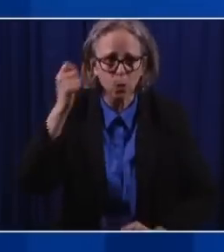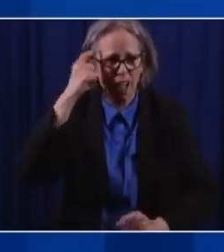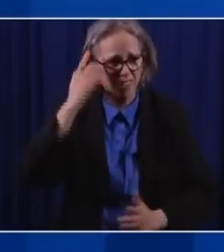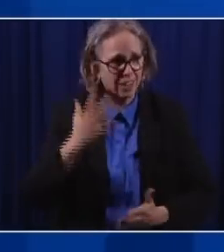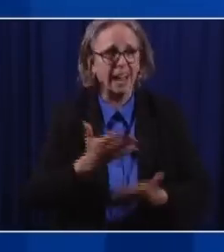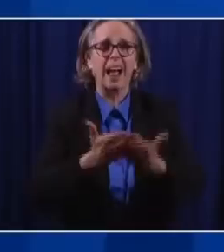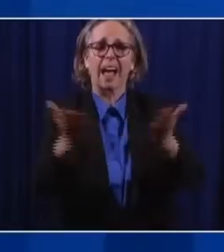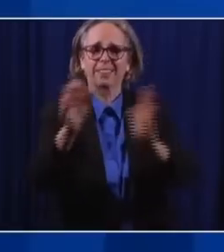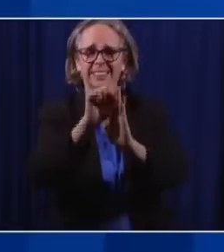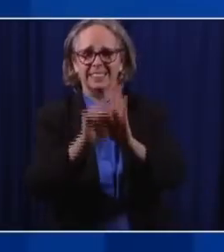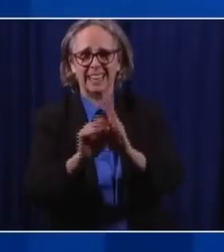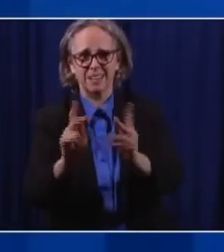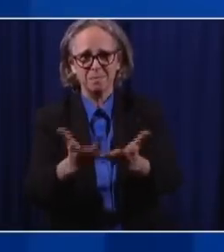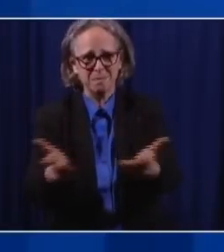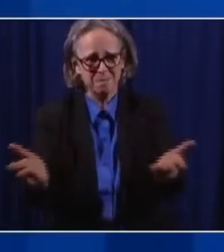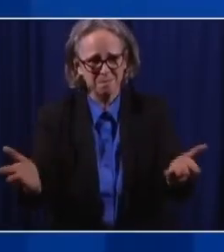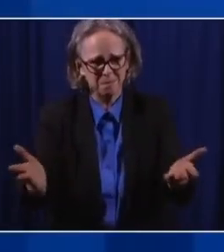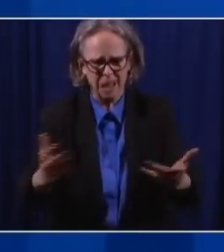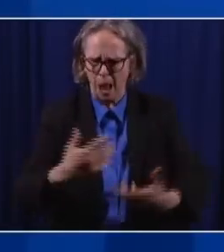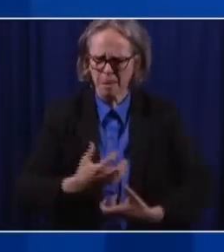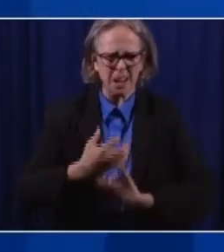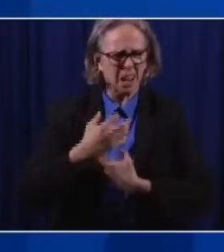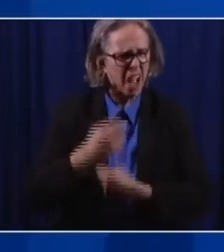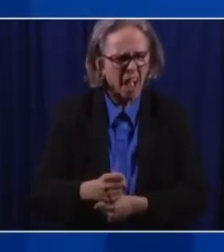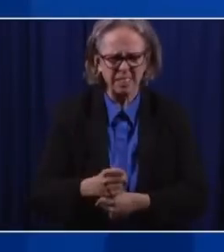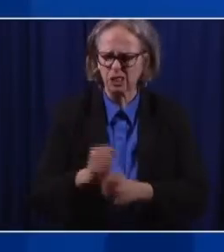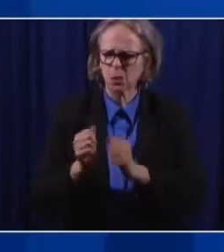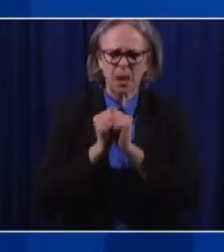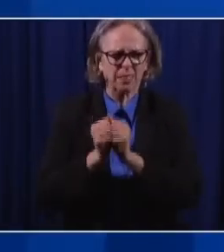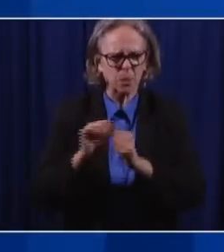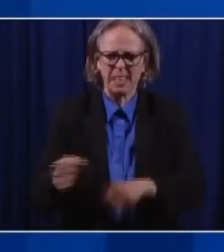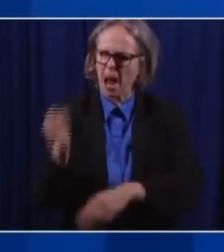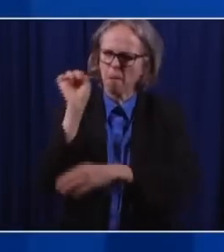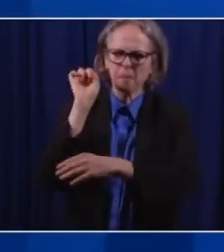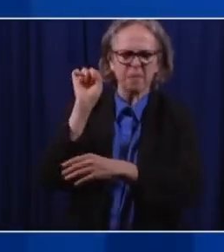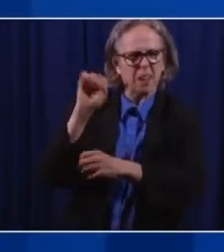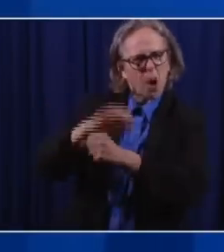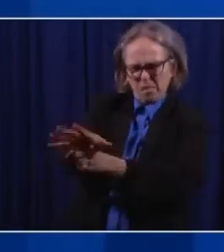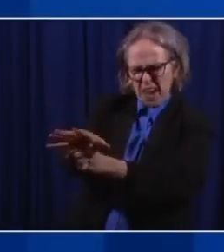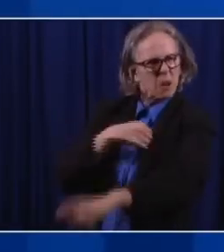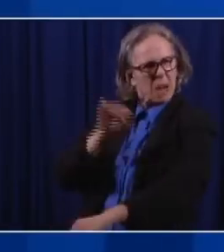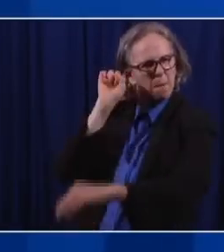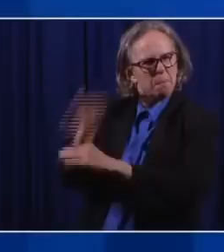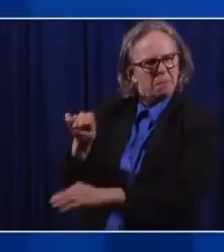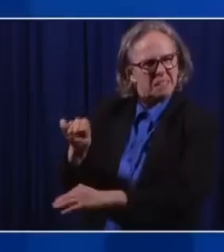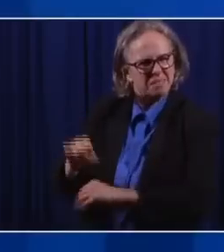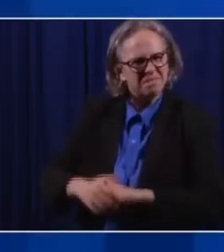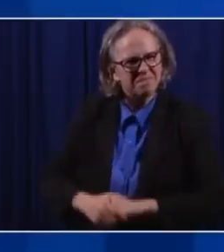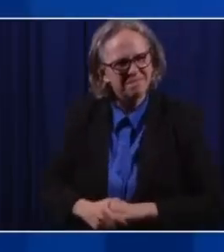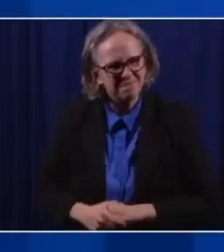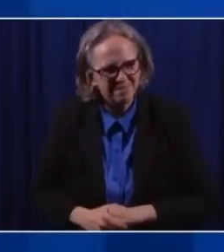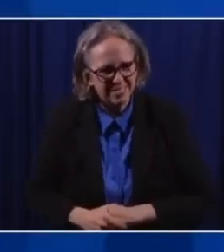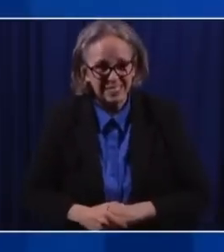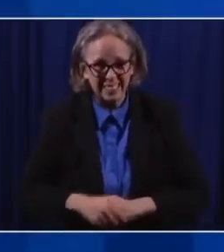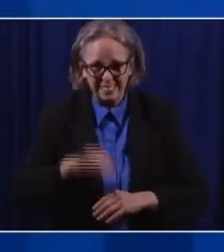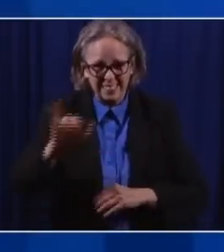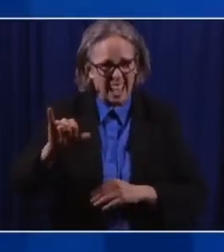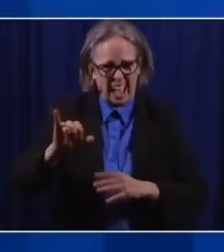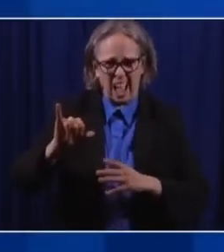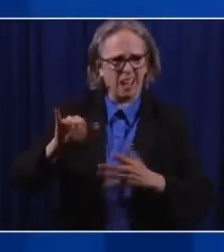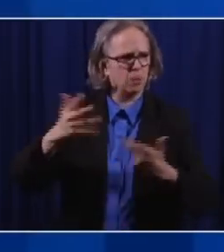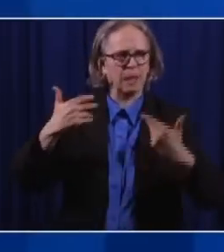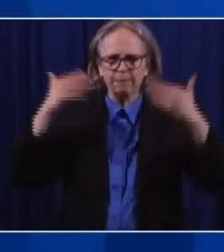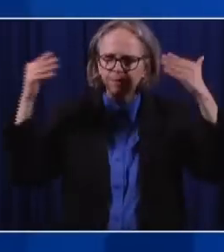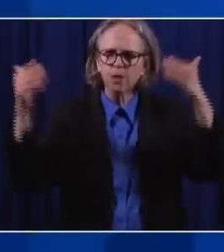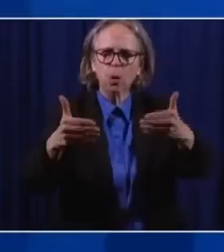can overcome COVID-19 and then move on to work to make Ohio one of the healthiest states in the